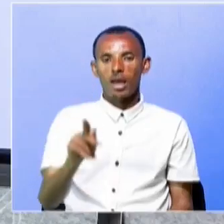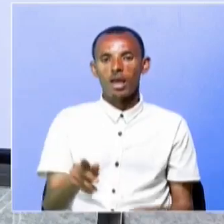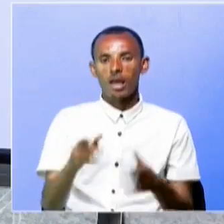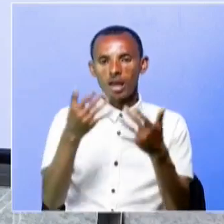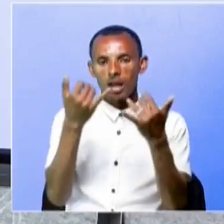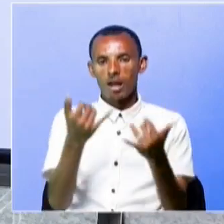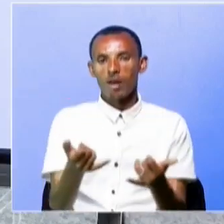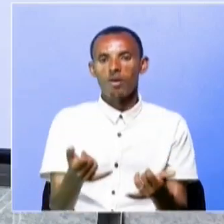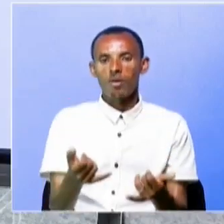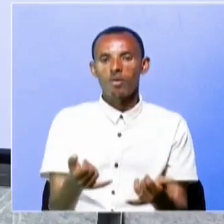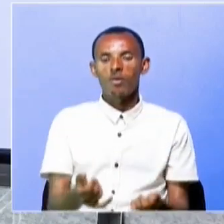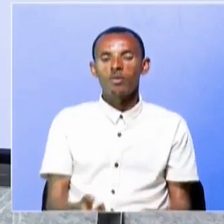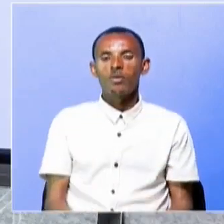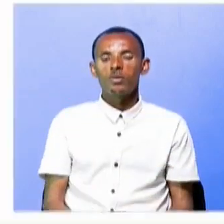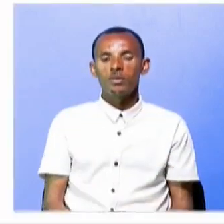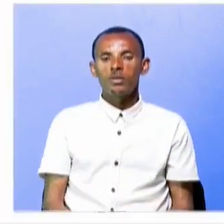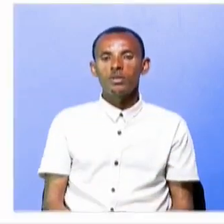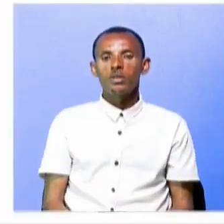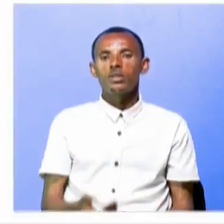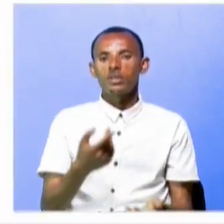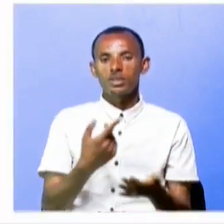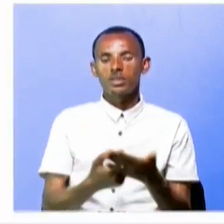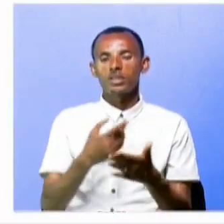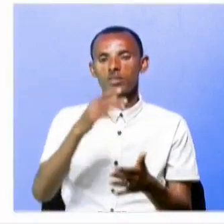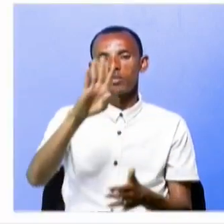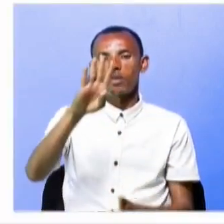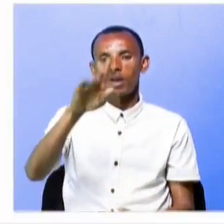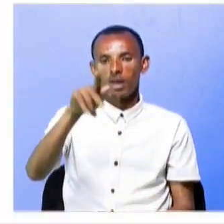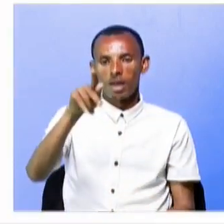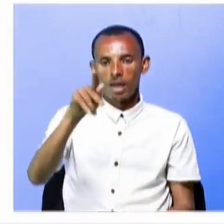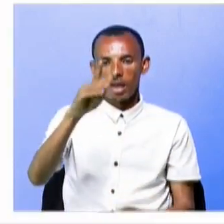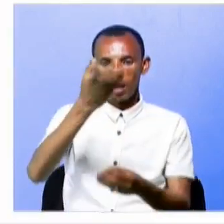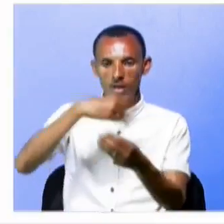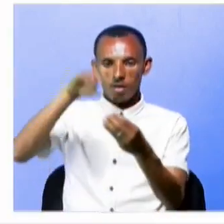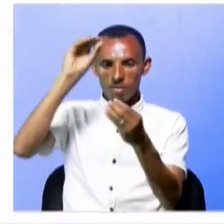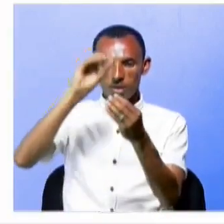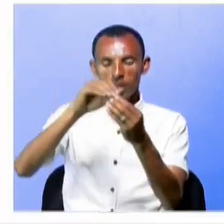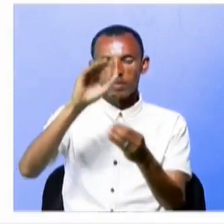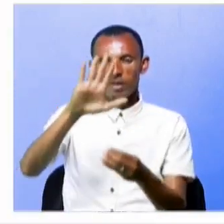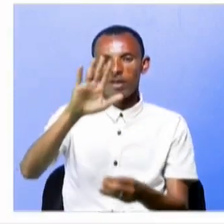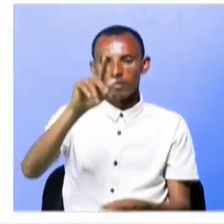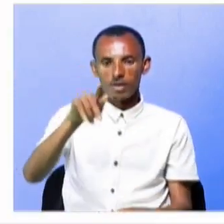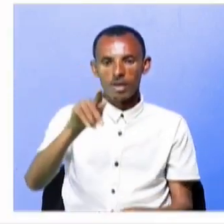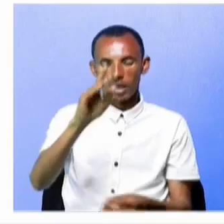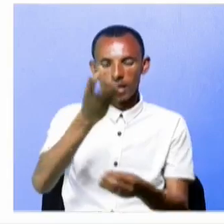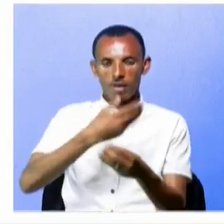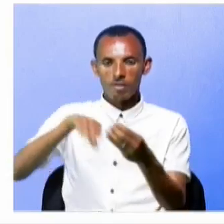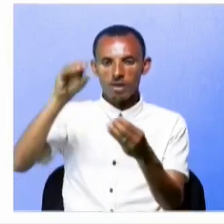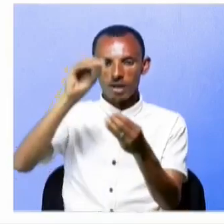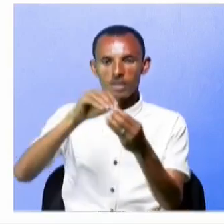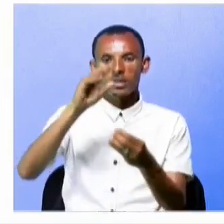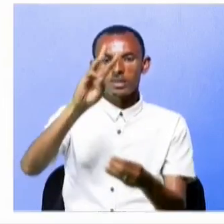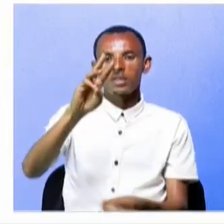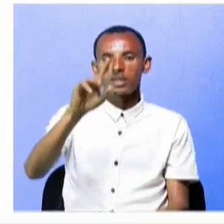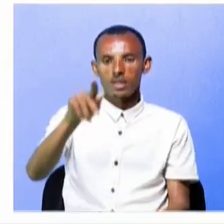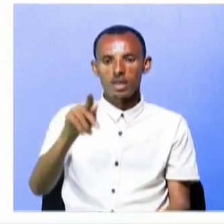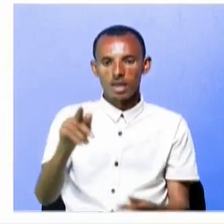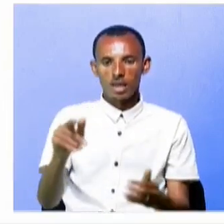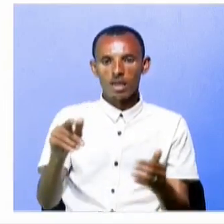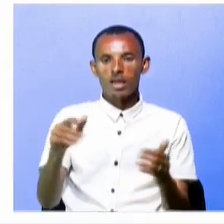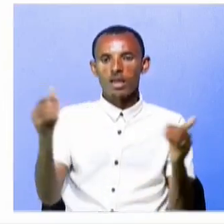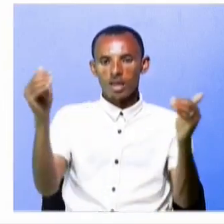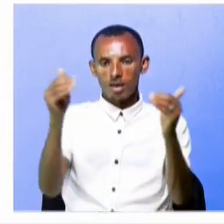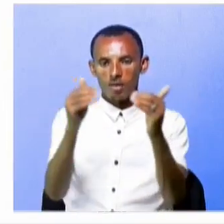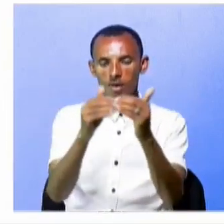Now this 4K plus 5K plus 6K must